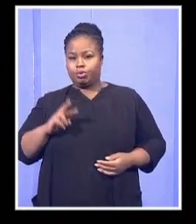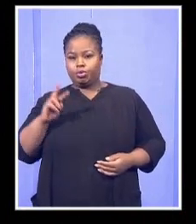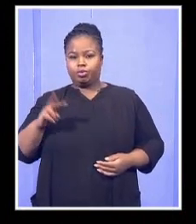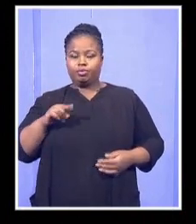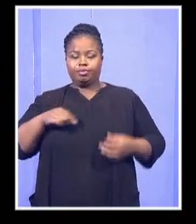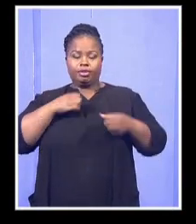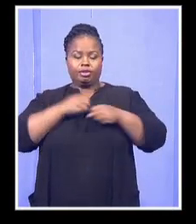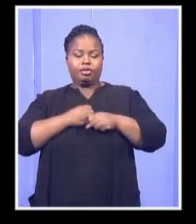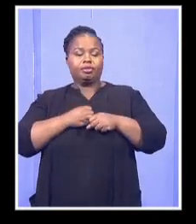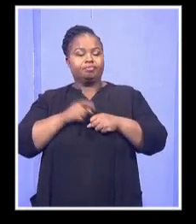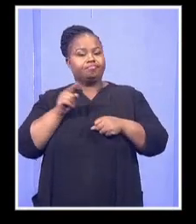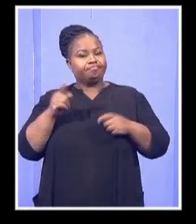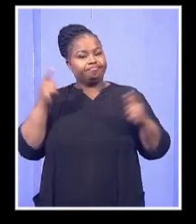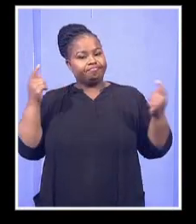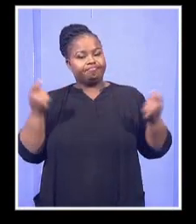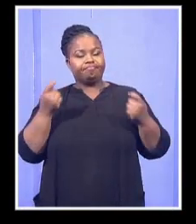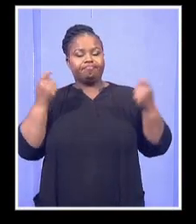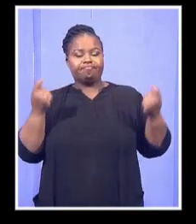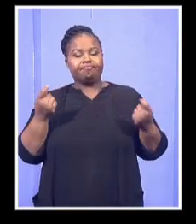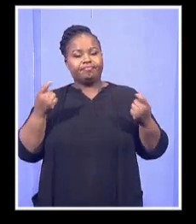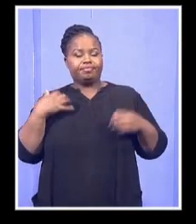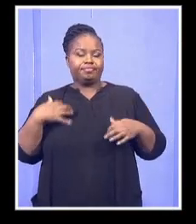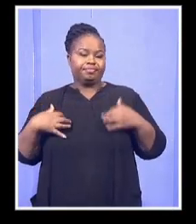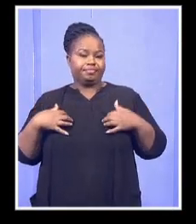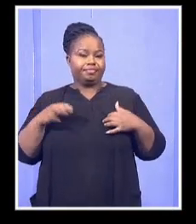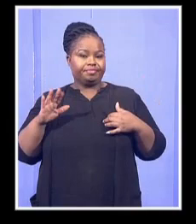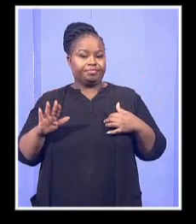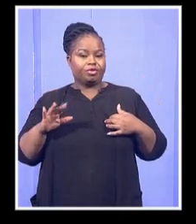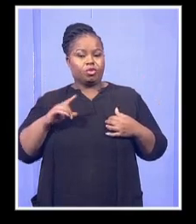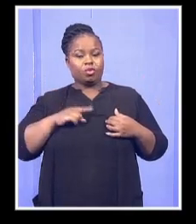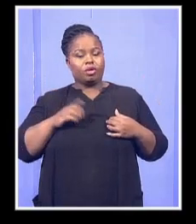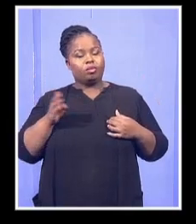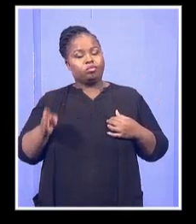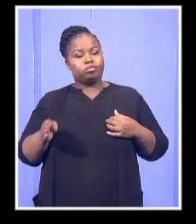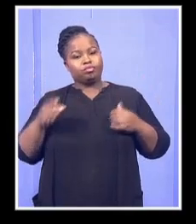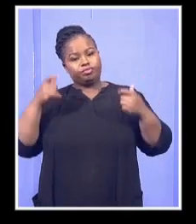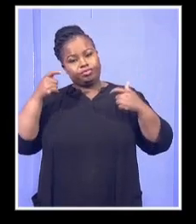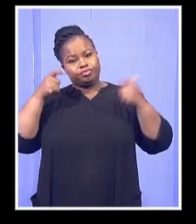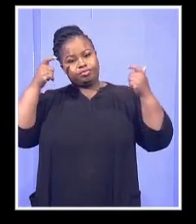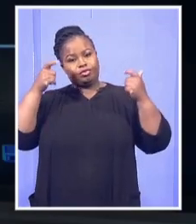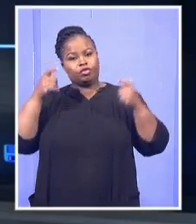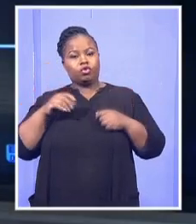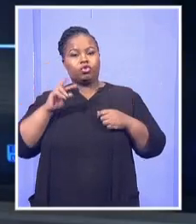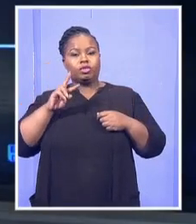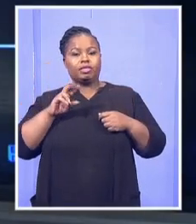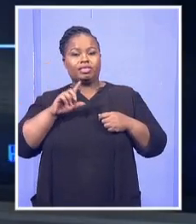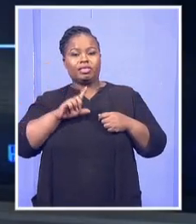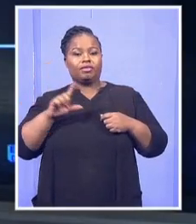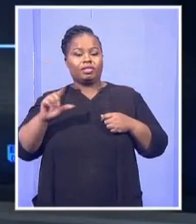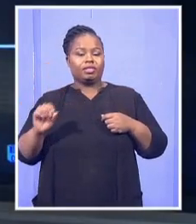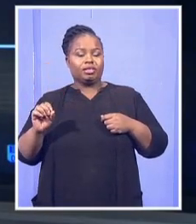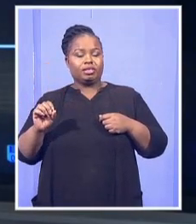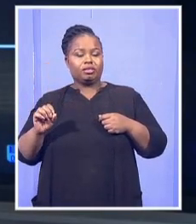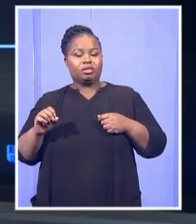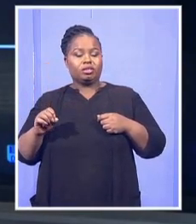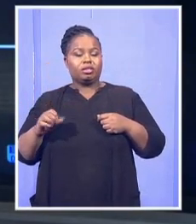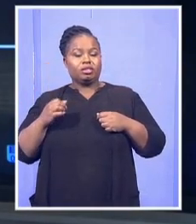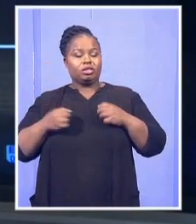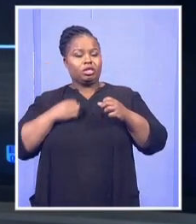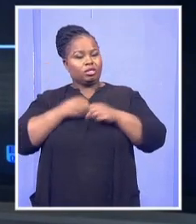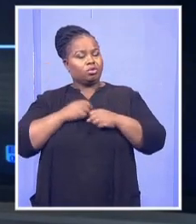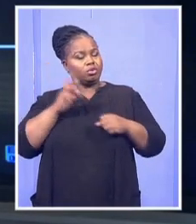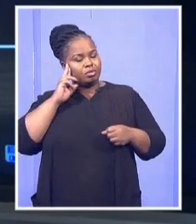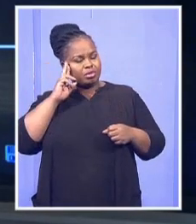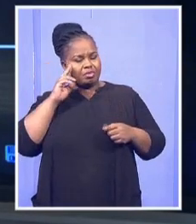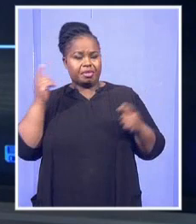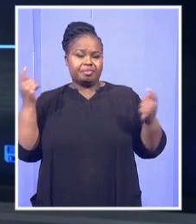she celebrated that jubilee, having been on the throne for 70 years. And we remember that massive celebration taking